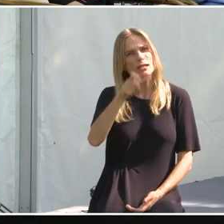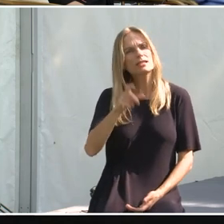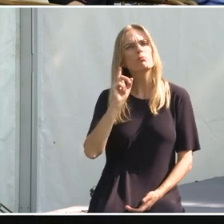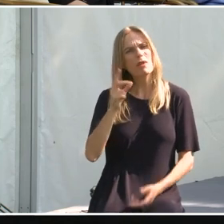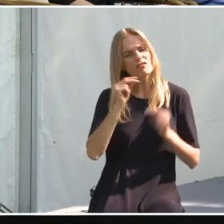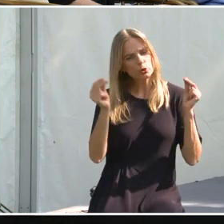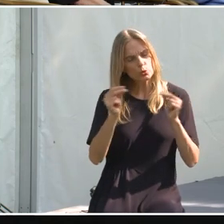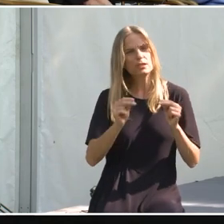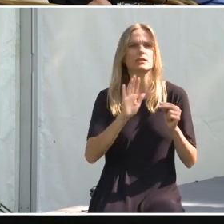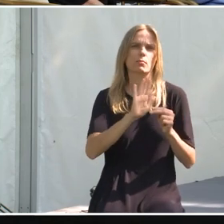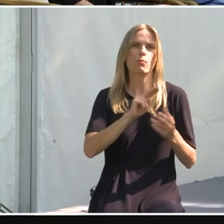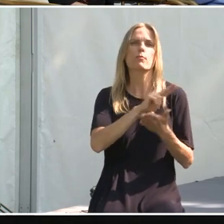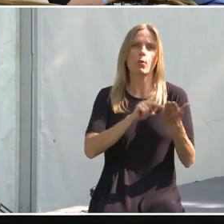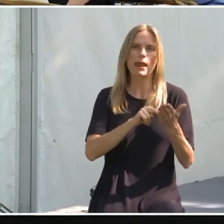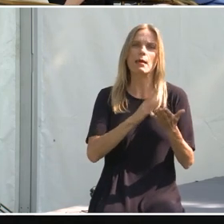help.